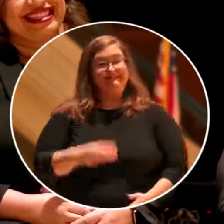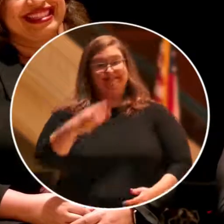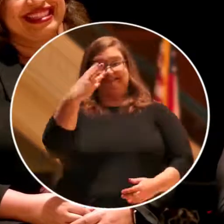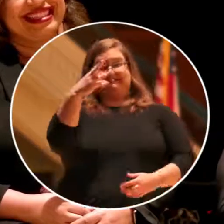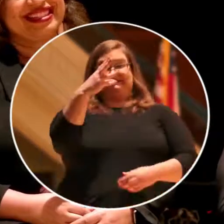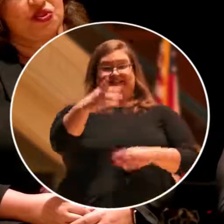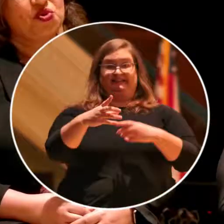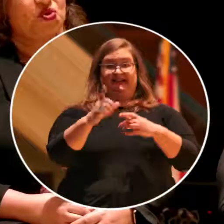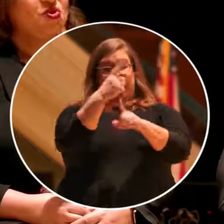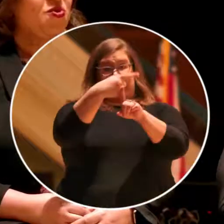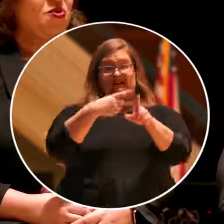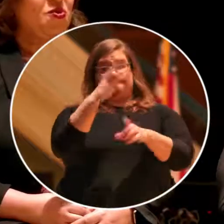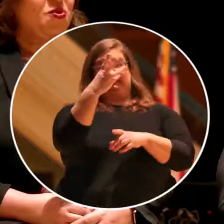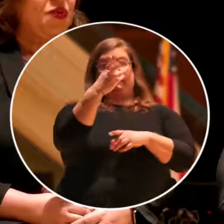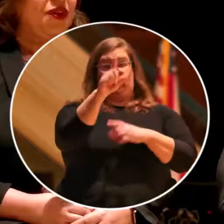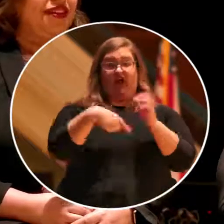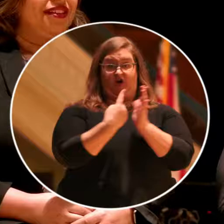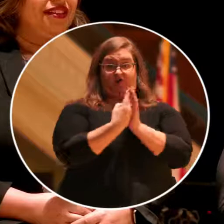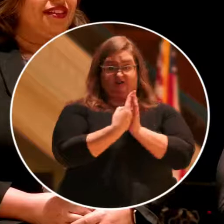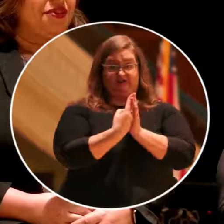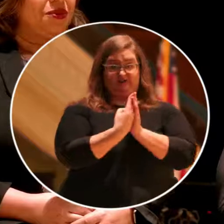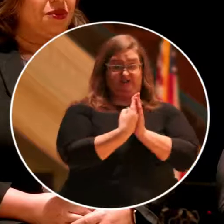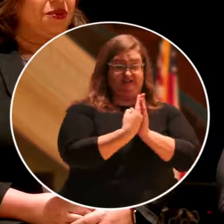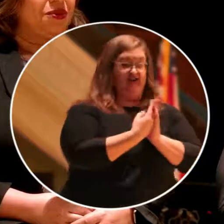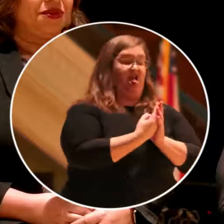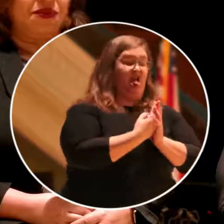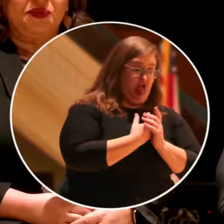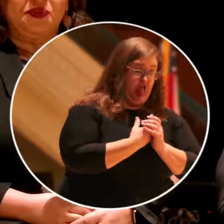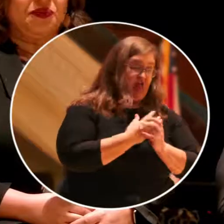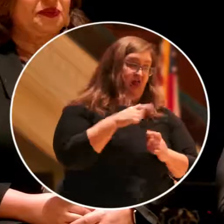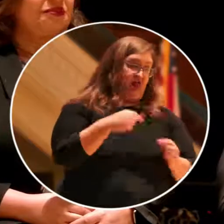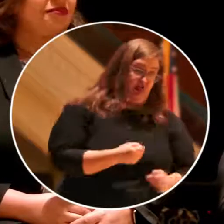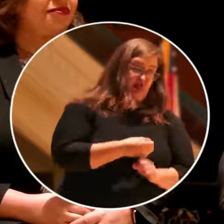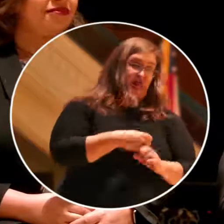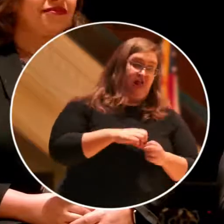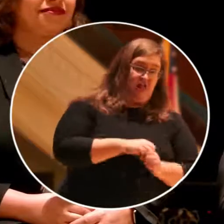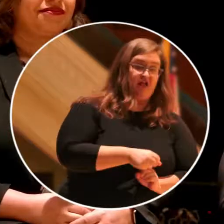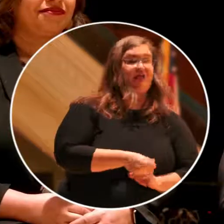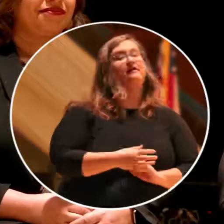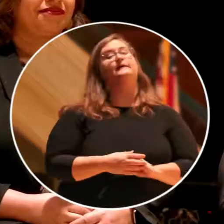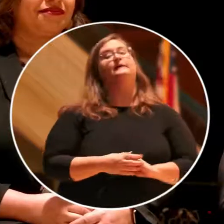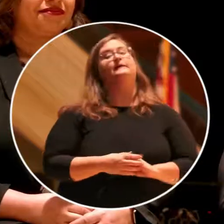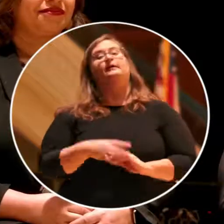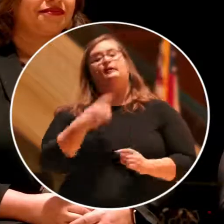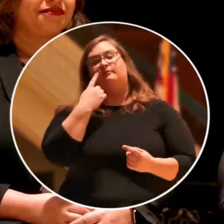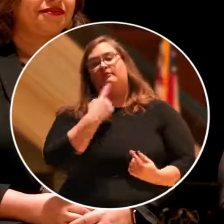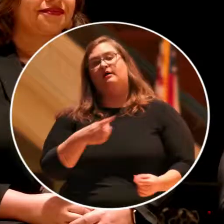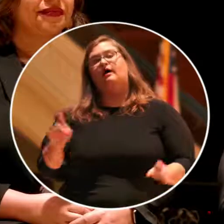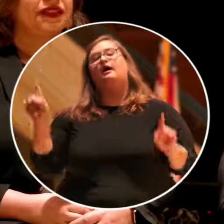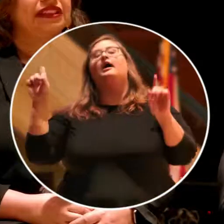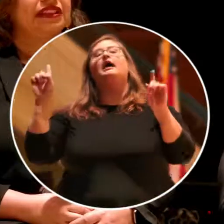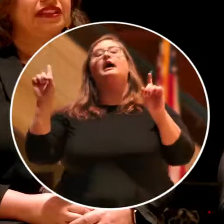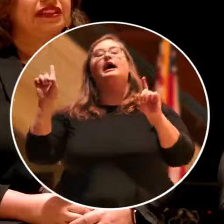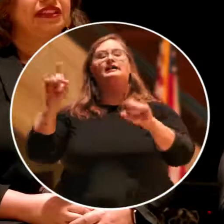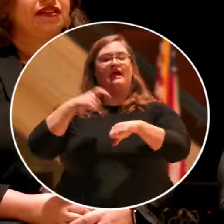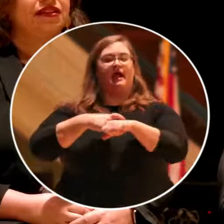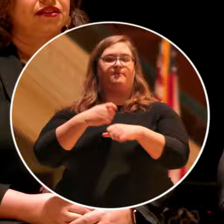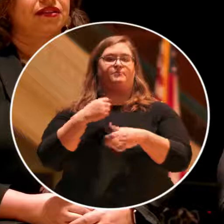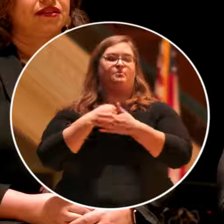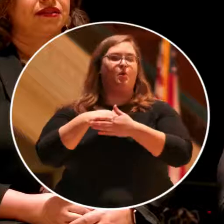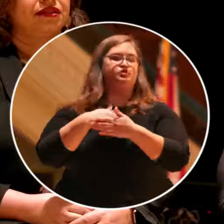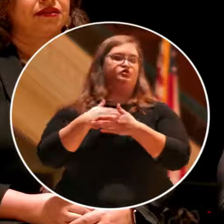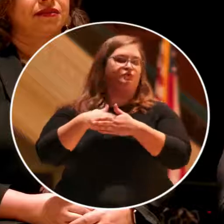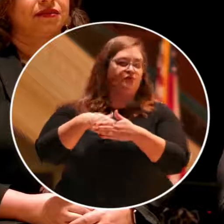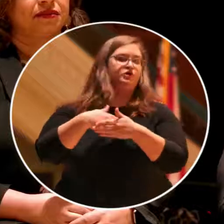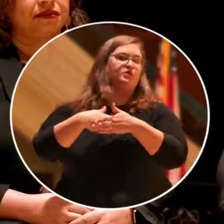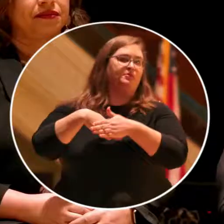16 hours and a lovely scarf later, it was finally time to start pushing. Pushing was supposed